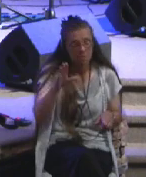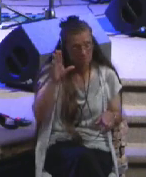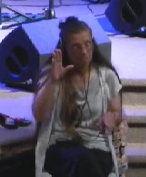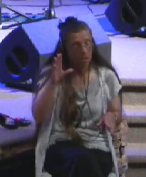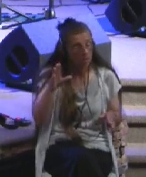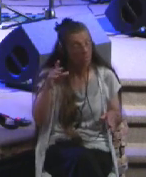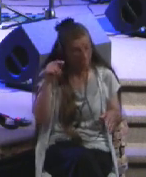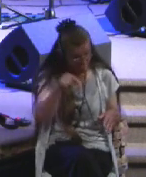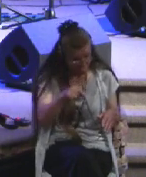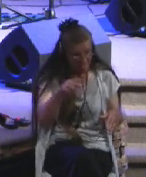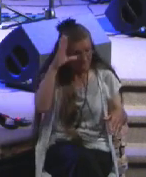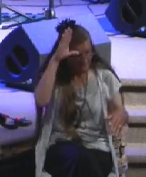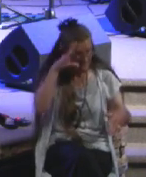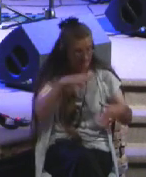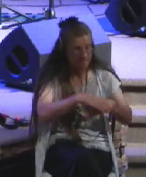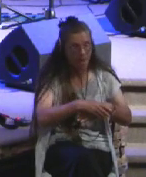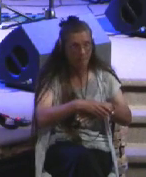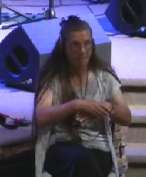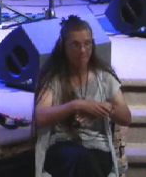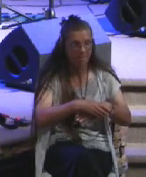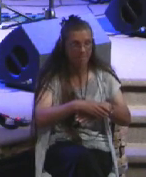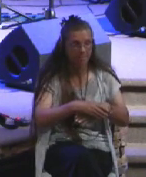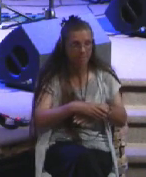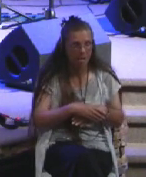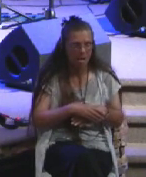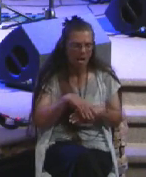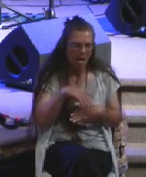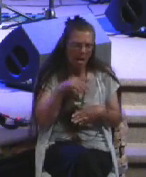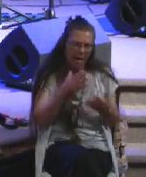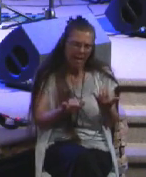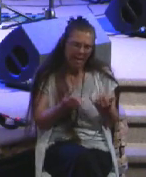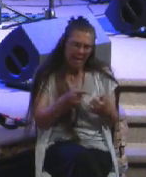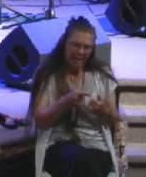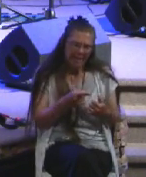sister-in-law and produce for her children. Now, he could,